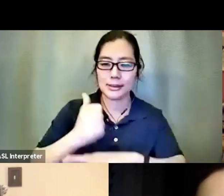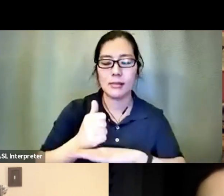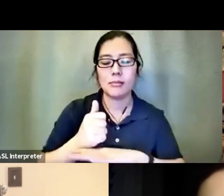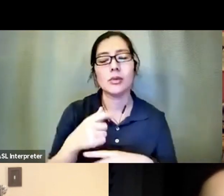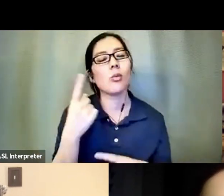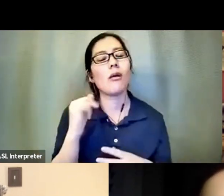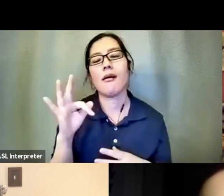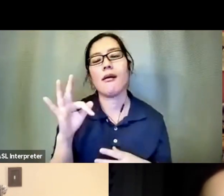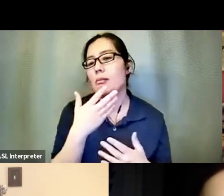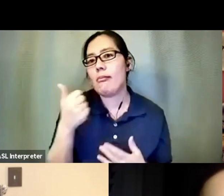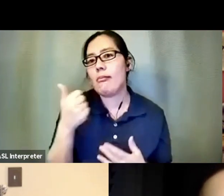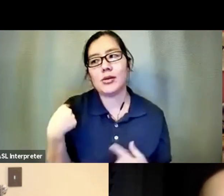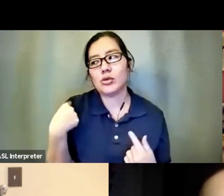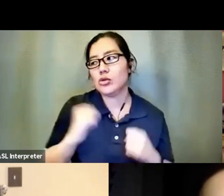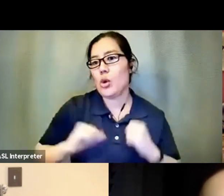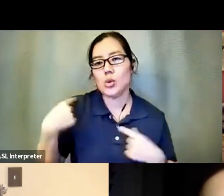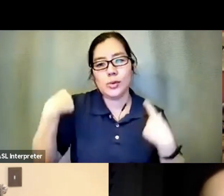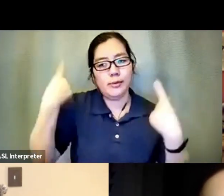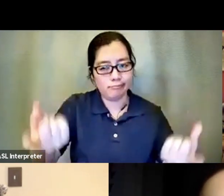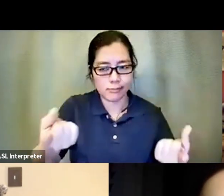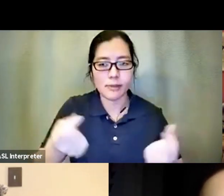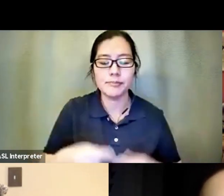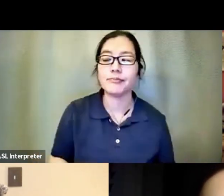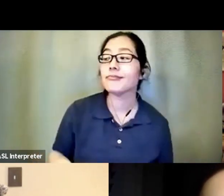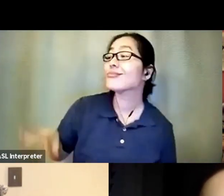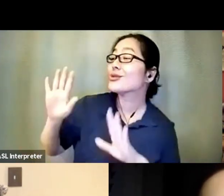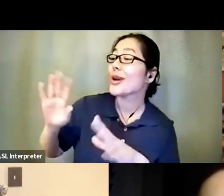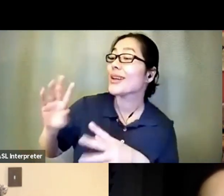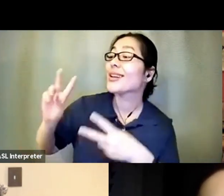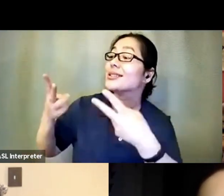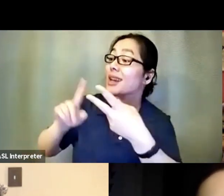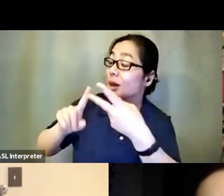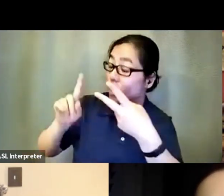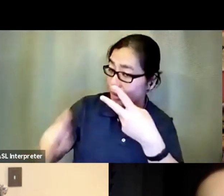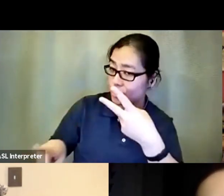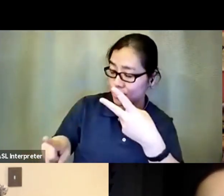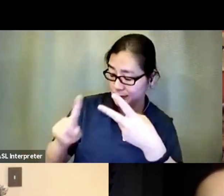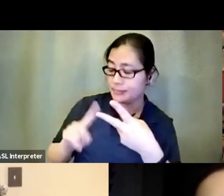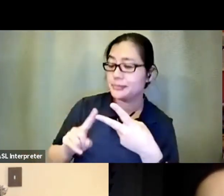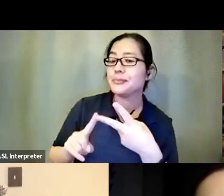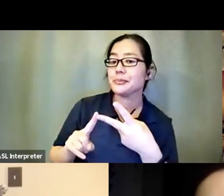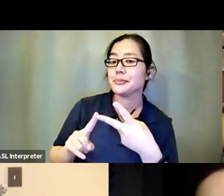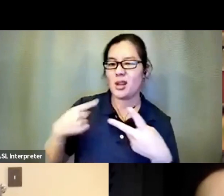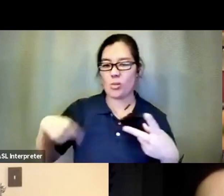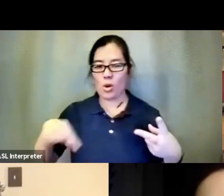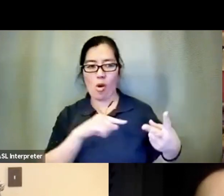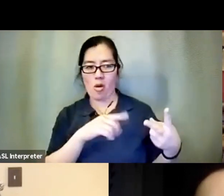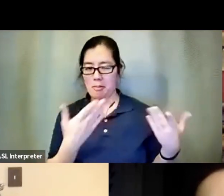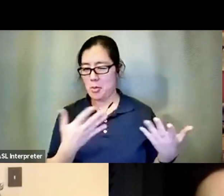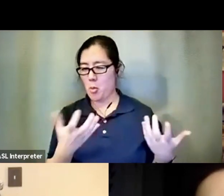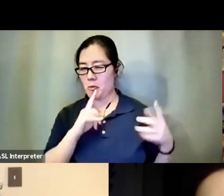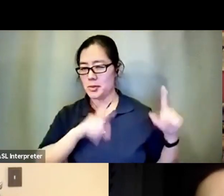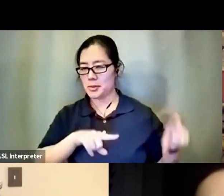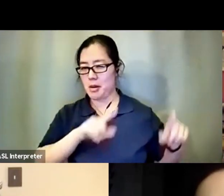done. Okay, great. And then the second question, which I think, we all might have something to say about,